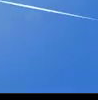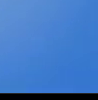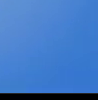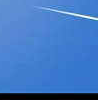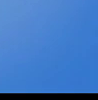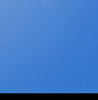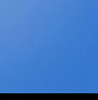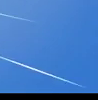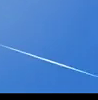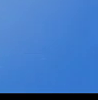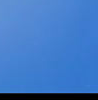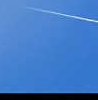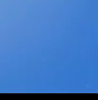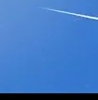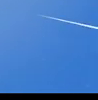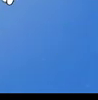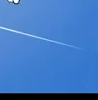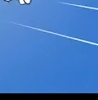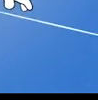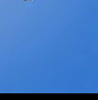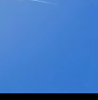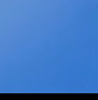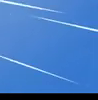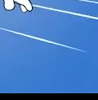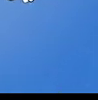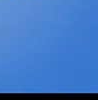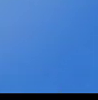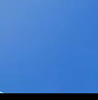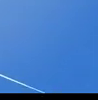Welcome and study with Tanzania Institute of Education.